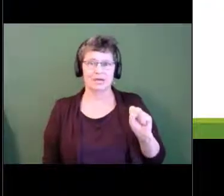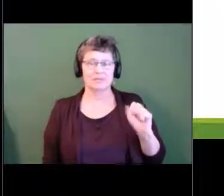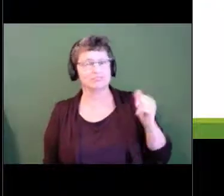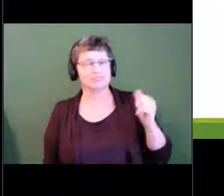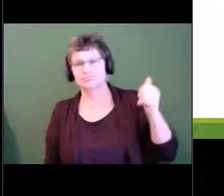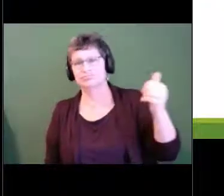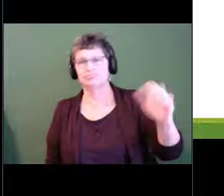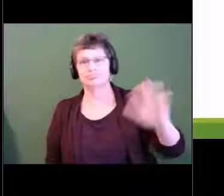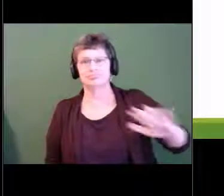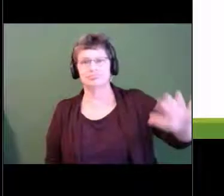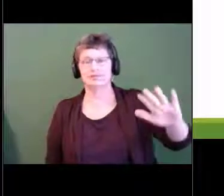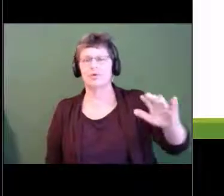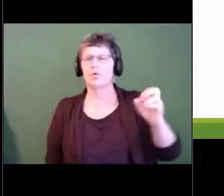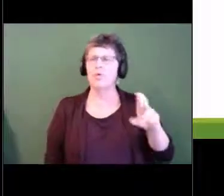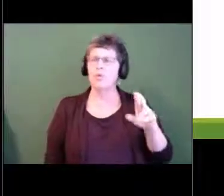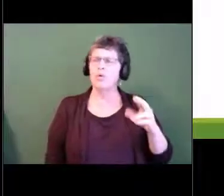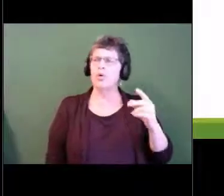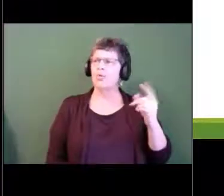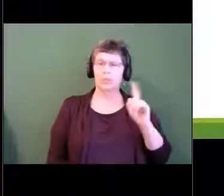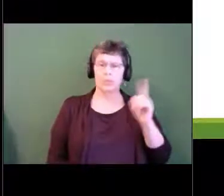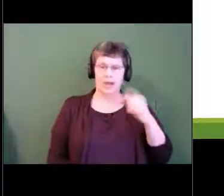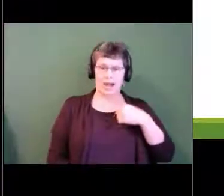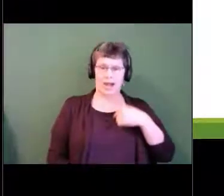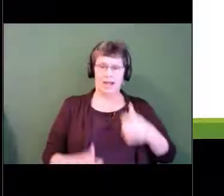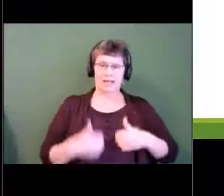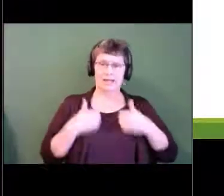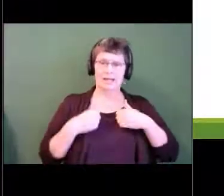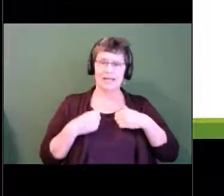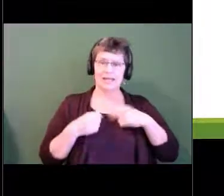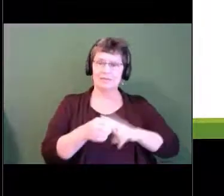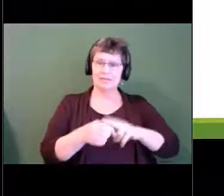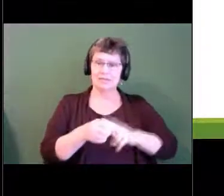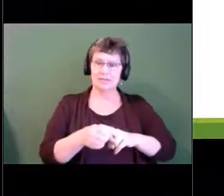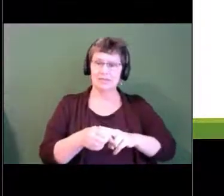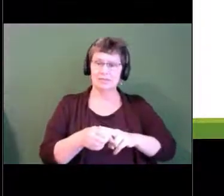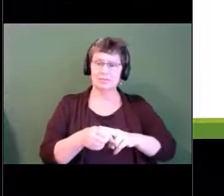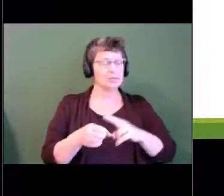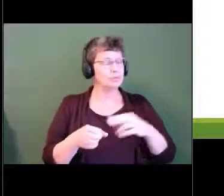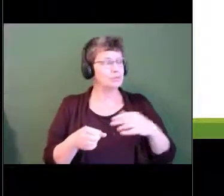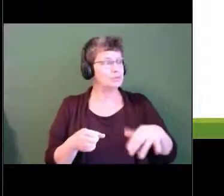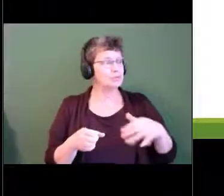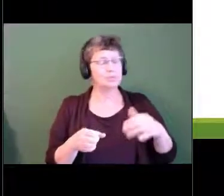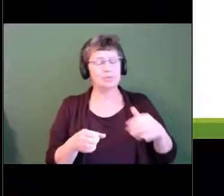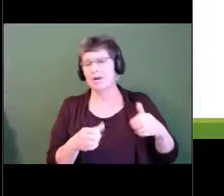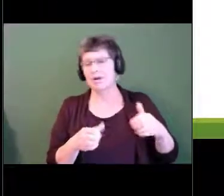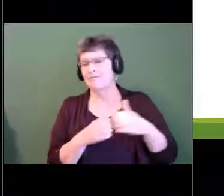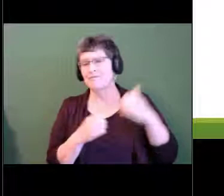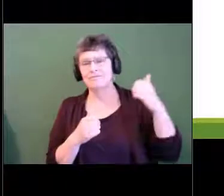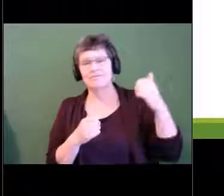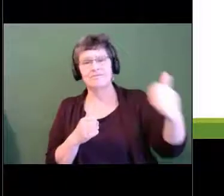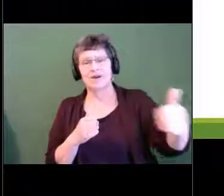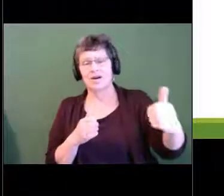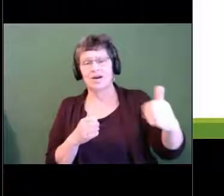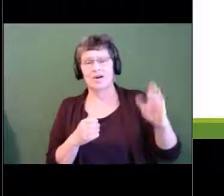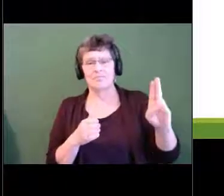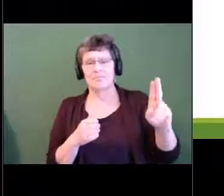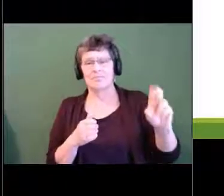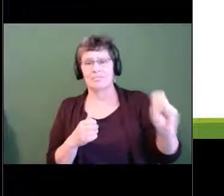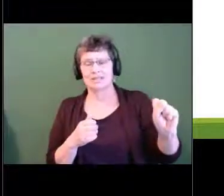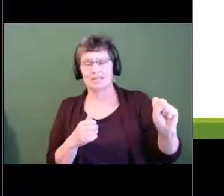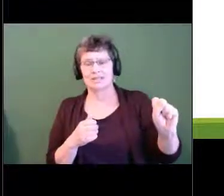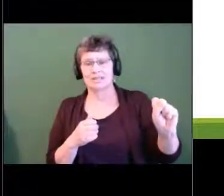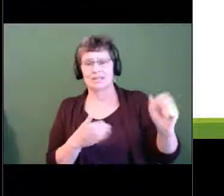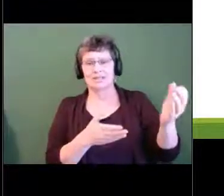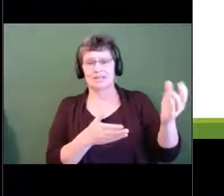area like Nanaimo, where I live, where you have to walk a long way to get to a bus stop from many parts of town. That means you're not going to be able to get out to